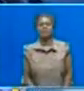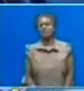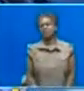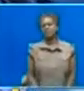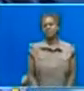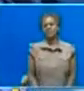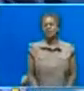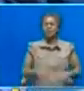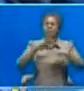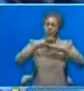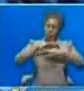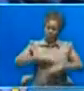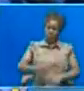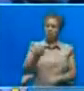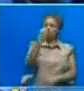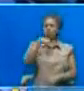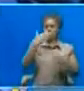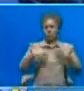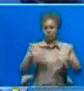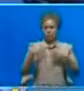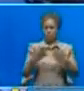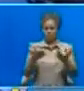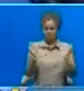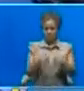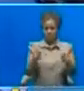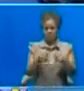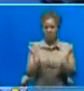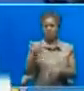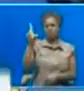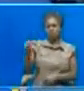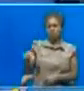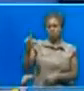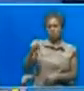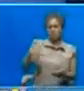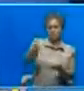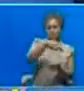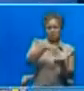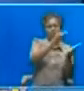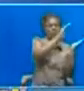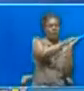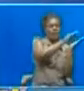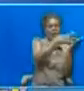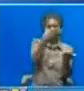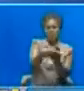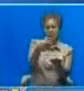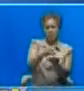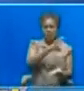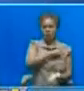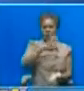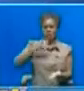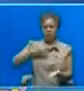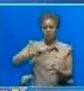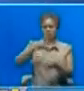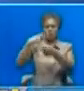Well, a lot of relief for consumers there. In a move set to spur cheaper credit, the Central Bank's Monetary Policy Committee has revised the